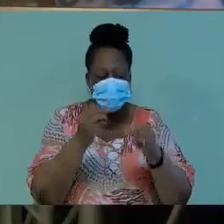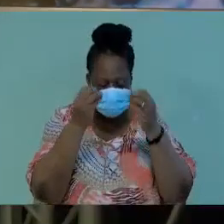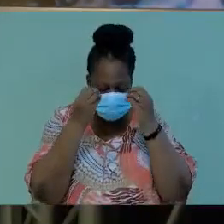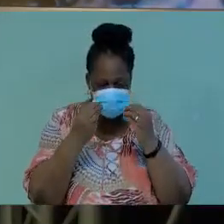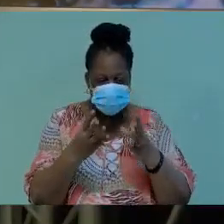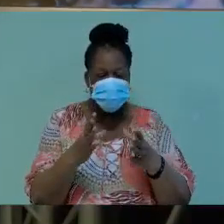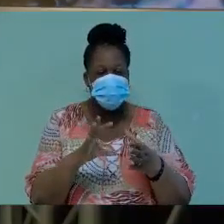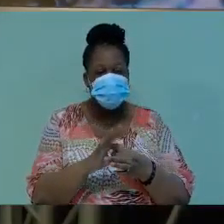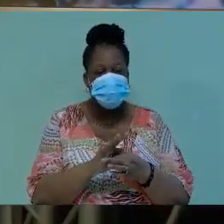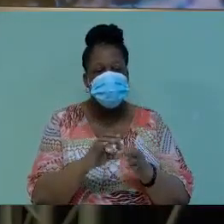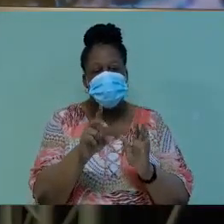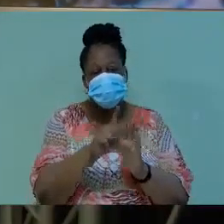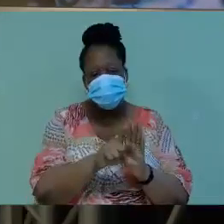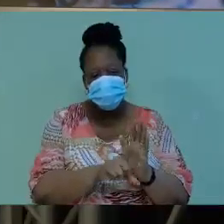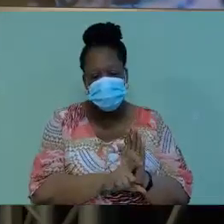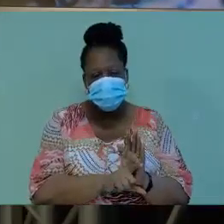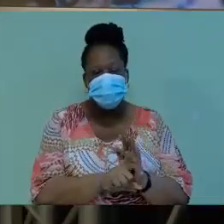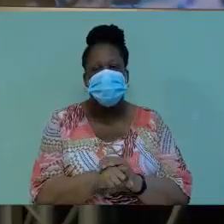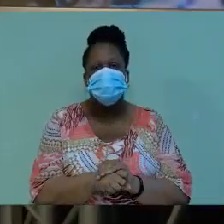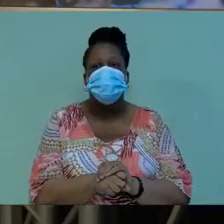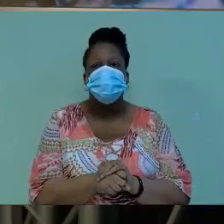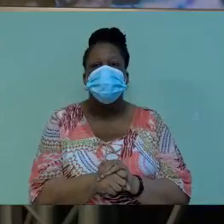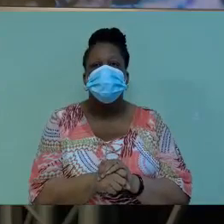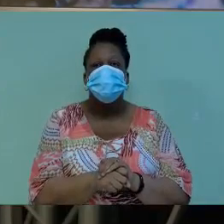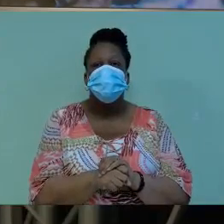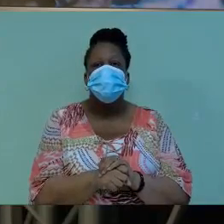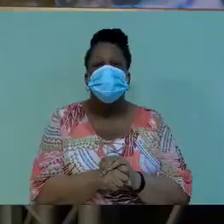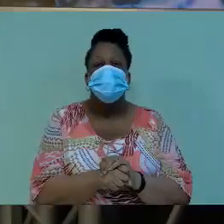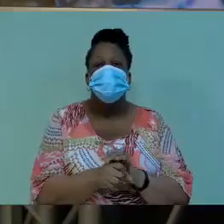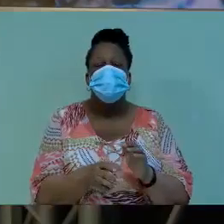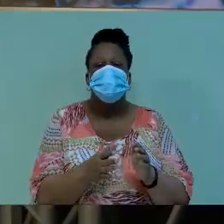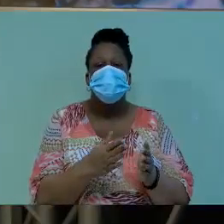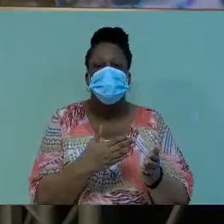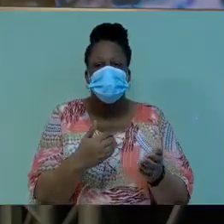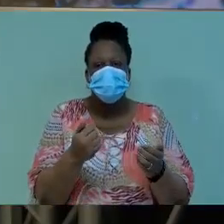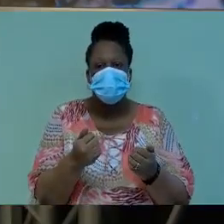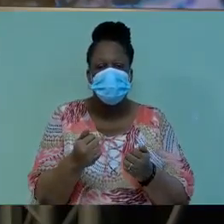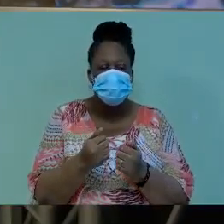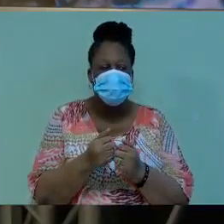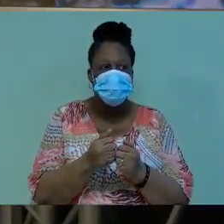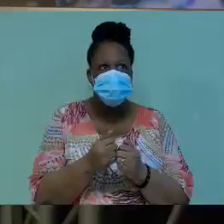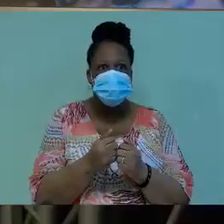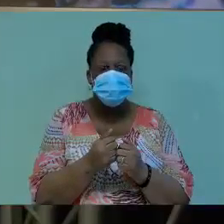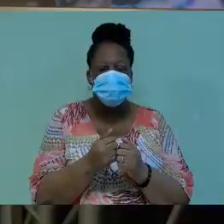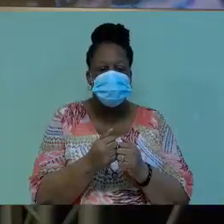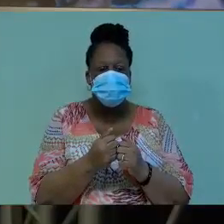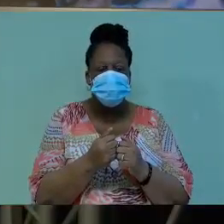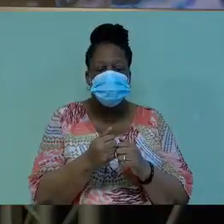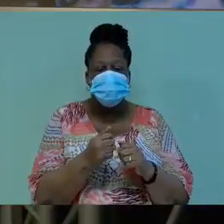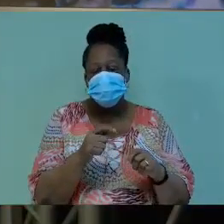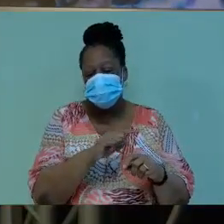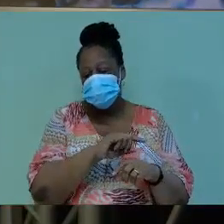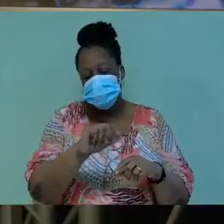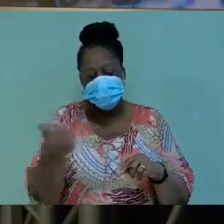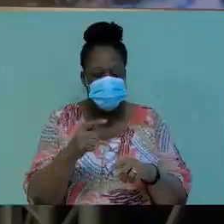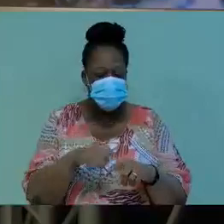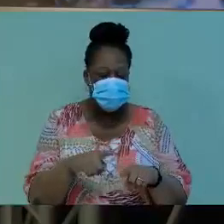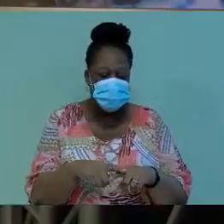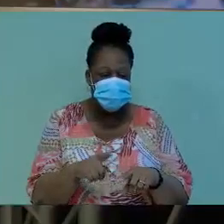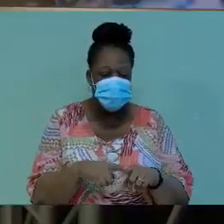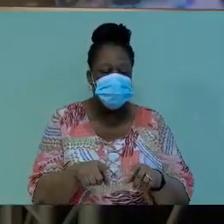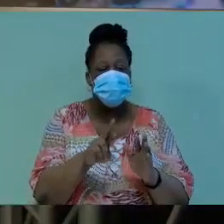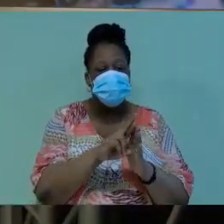Act of 2007 and also the various statutory rules and orders issued by the